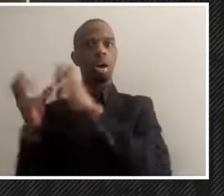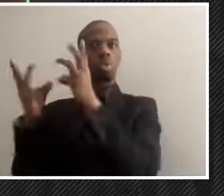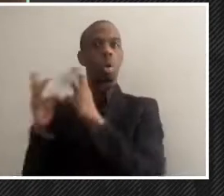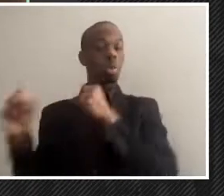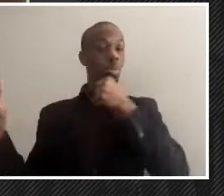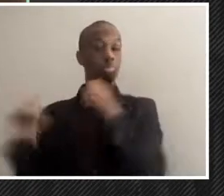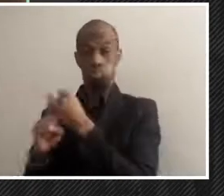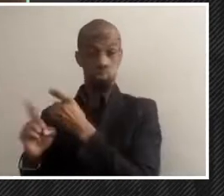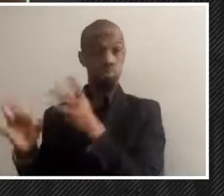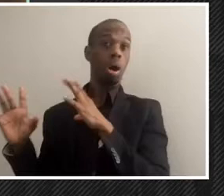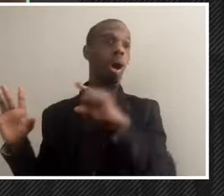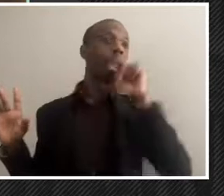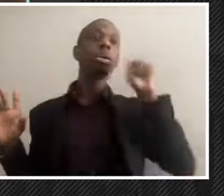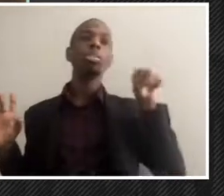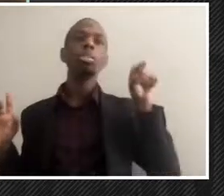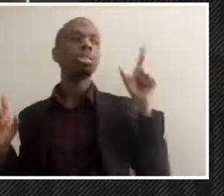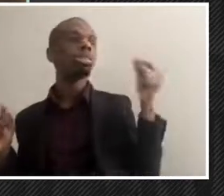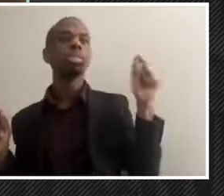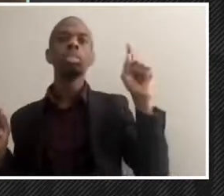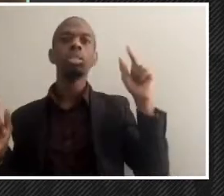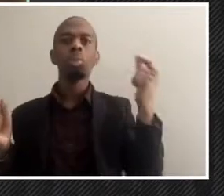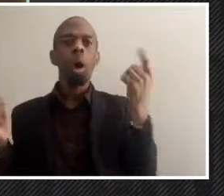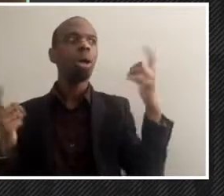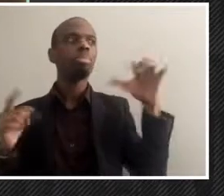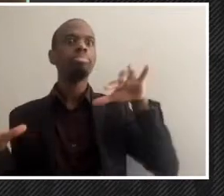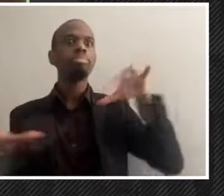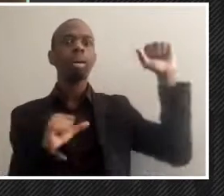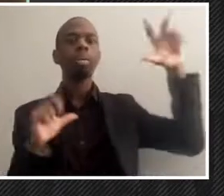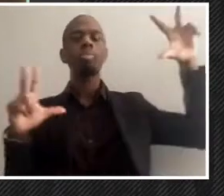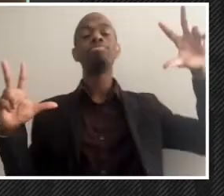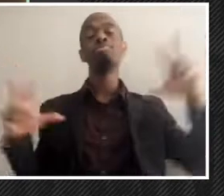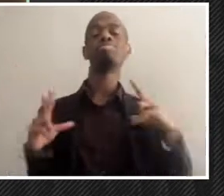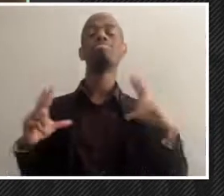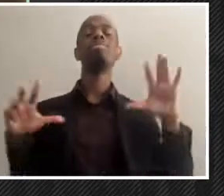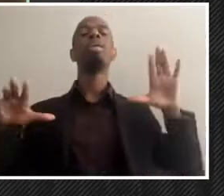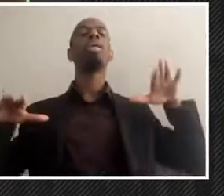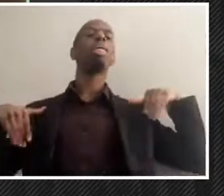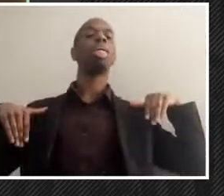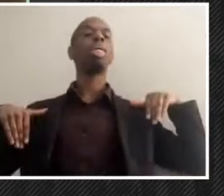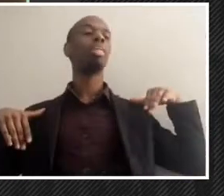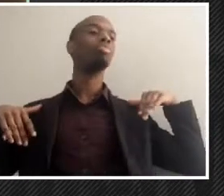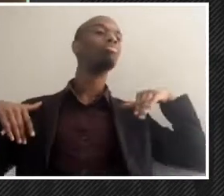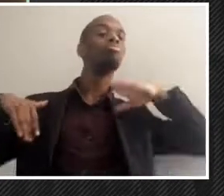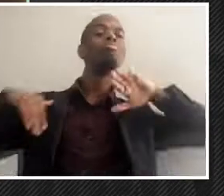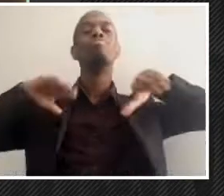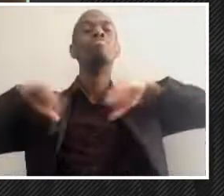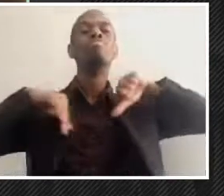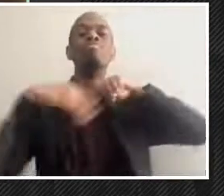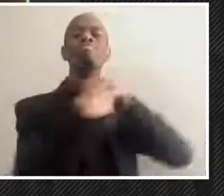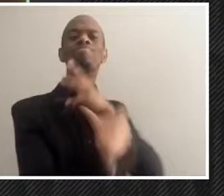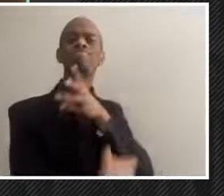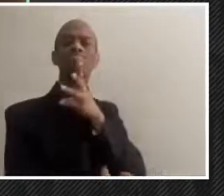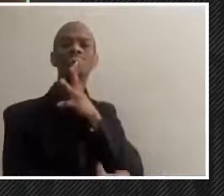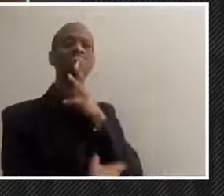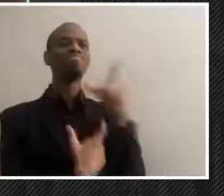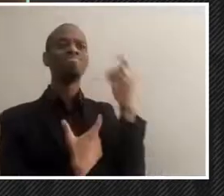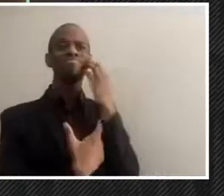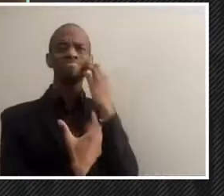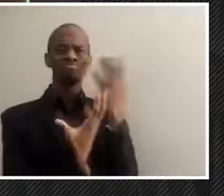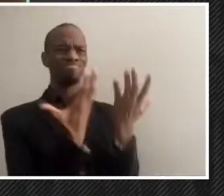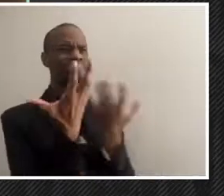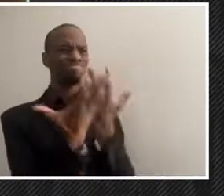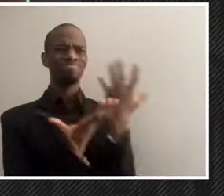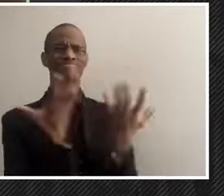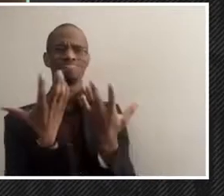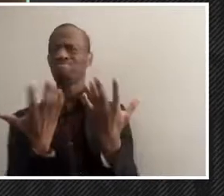water, coordinating food relief, providing shelter, in fighting for the people of Texas. Those are the people that we need to be